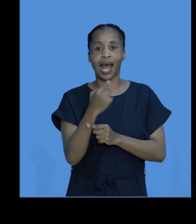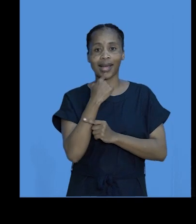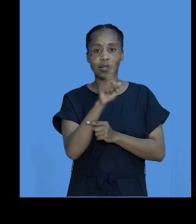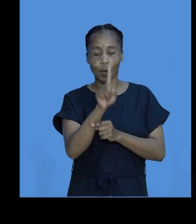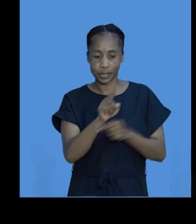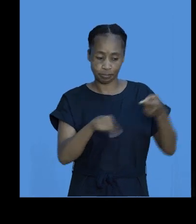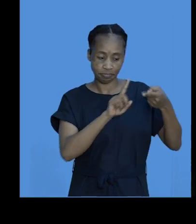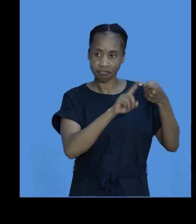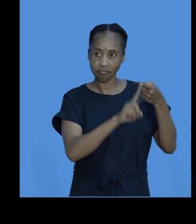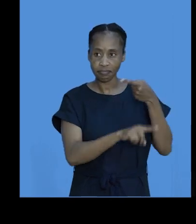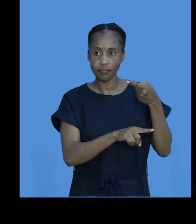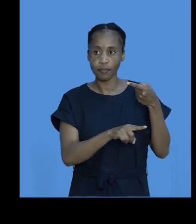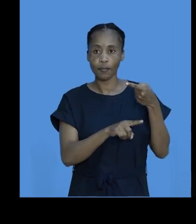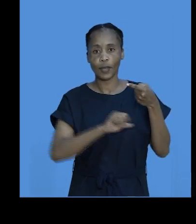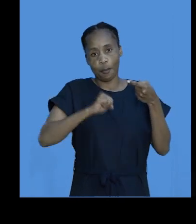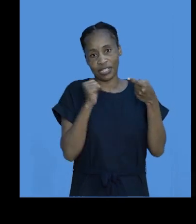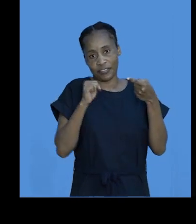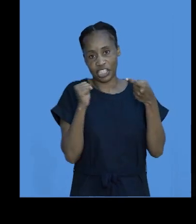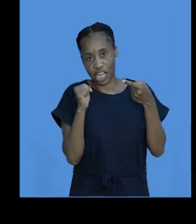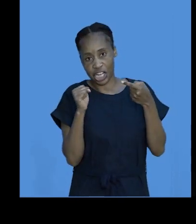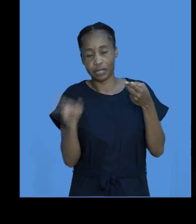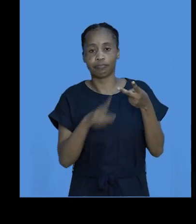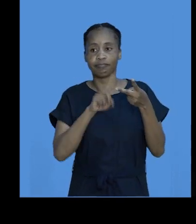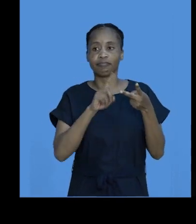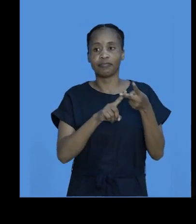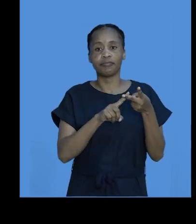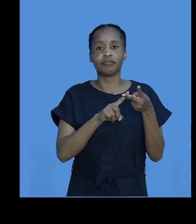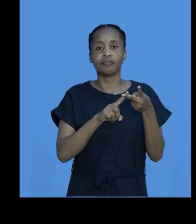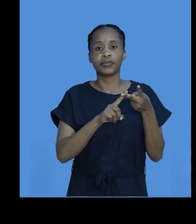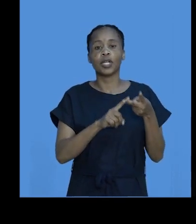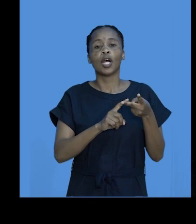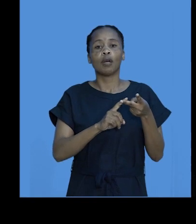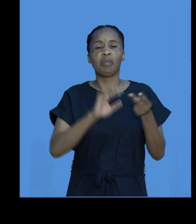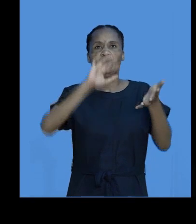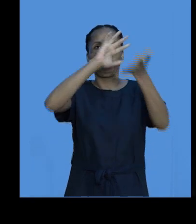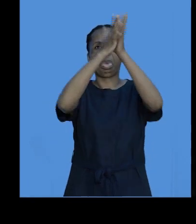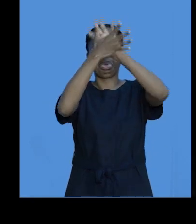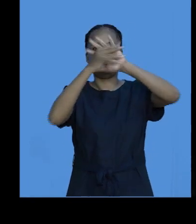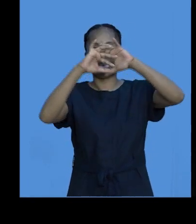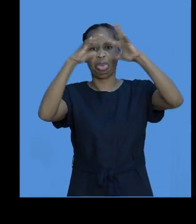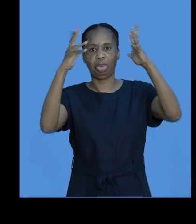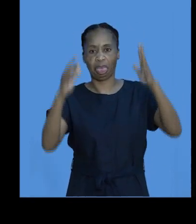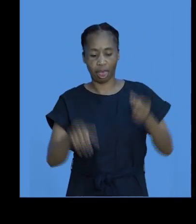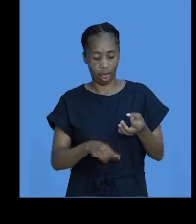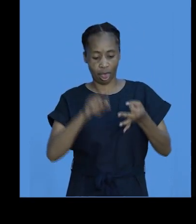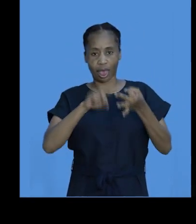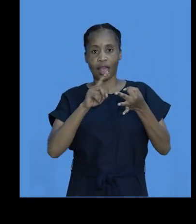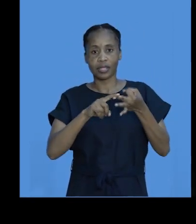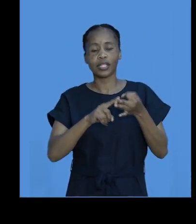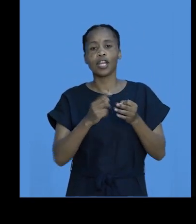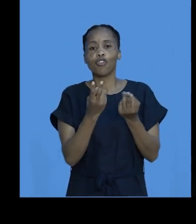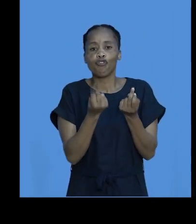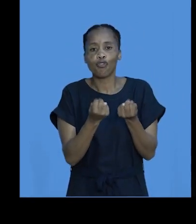Our answer is A says preservation, these are the responses. B says pollution, C